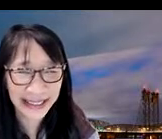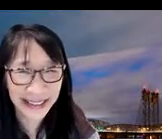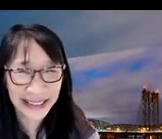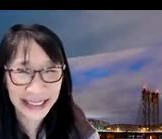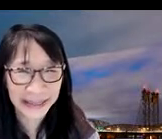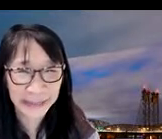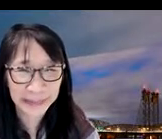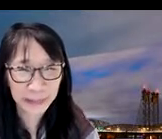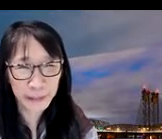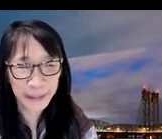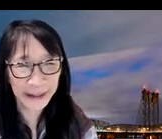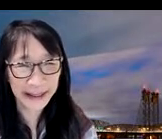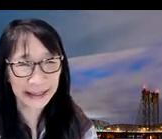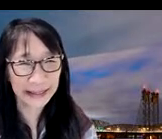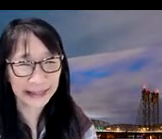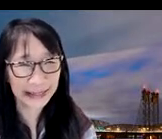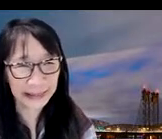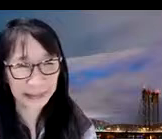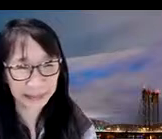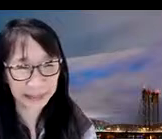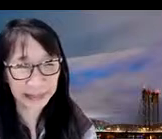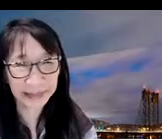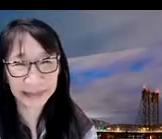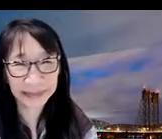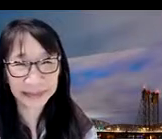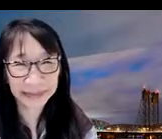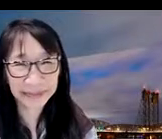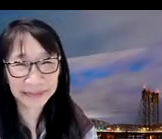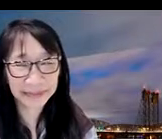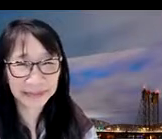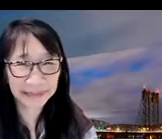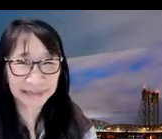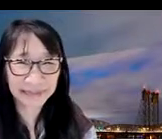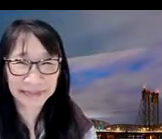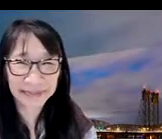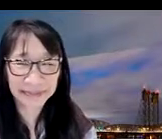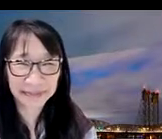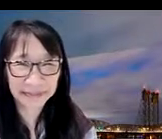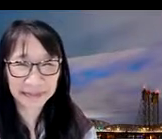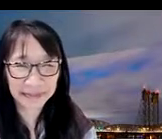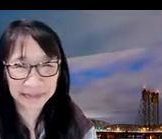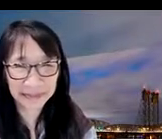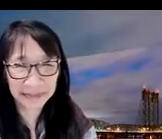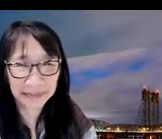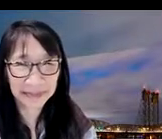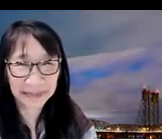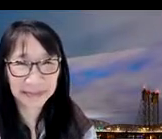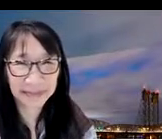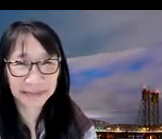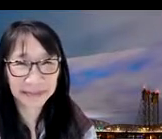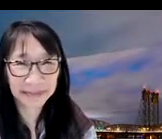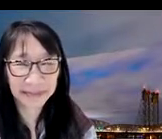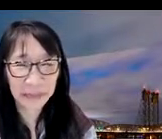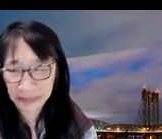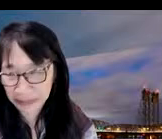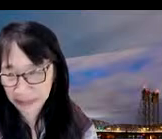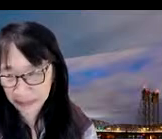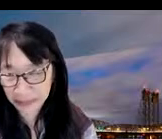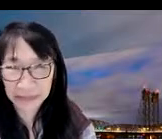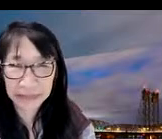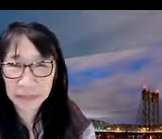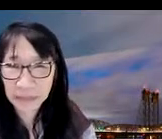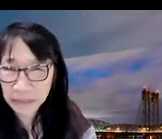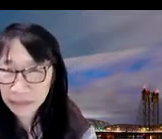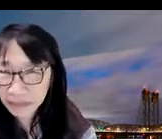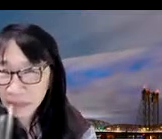Raggett. Good to see you. Hi, Anita. Hi, everyone. I'm Mark Raggett. I'm on the CWG,